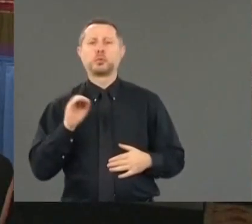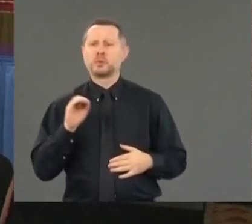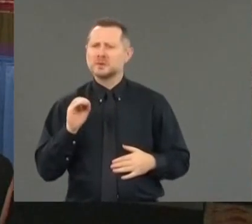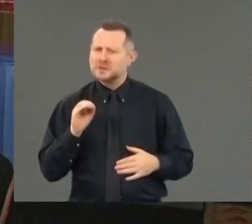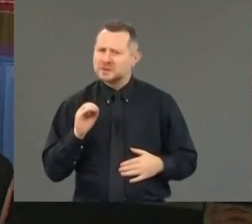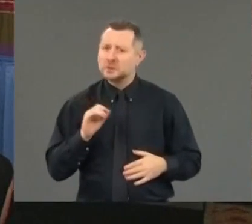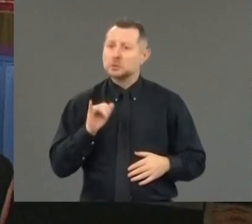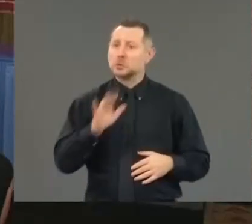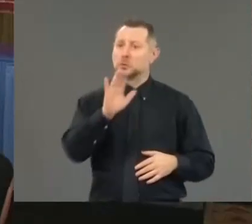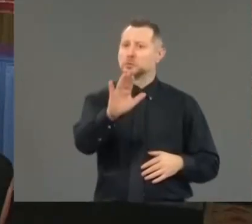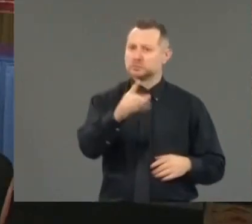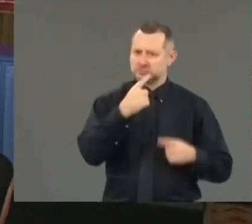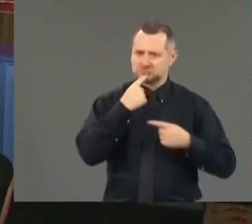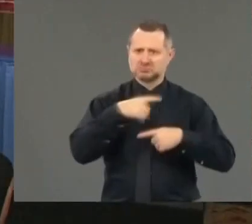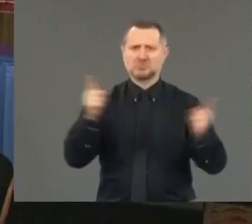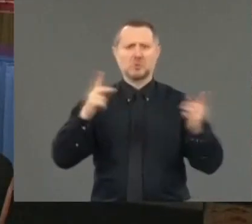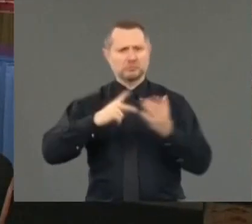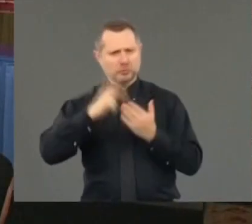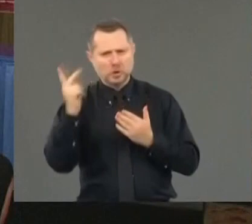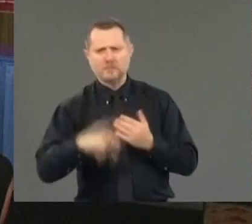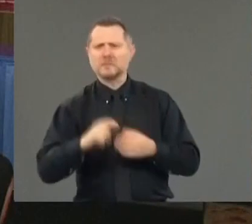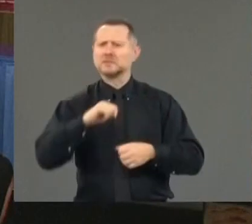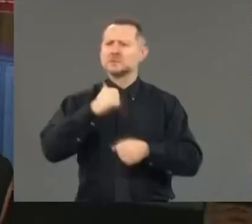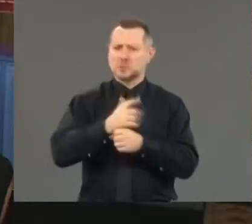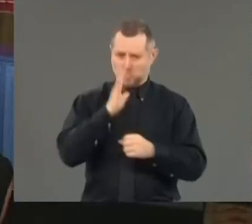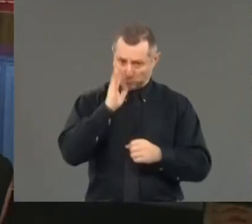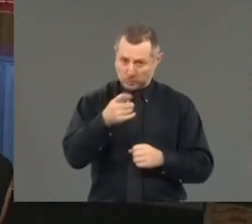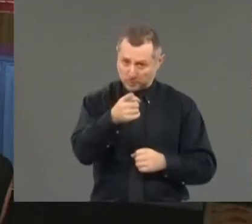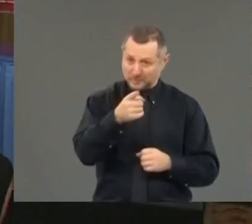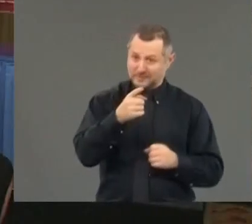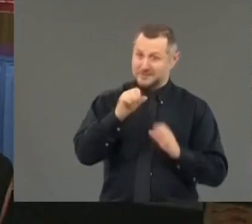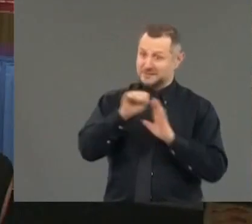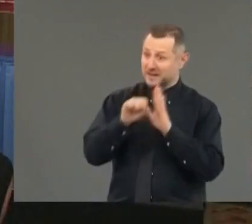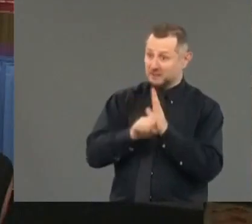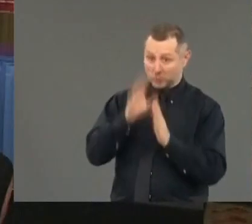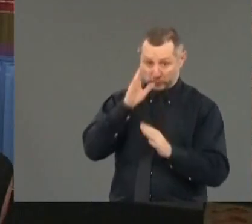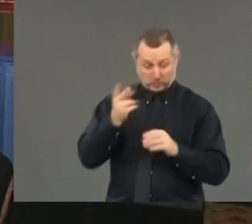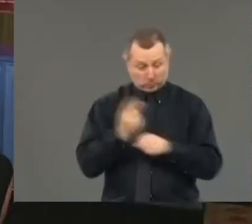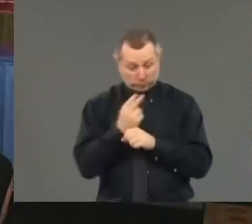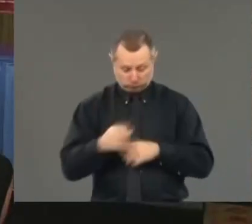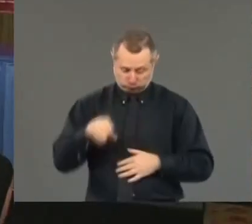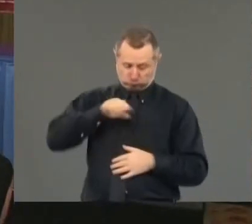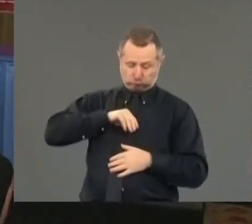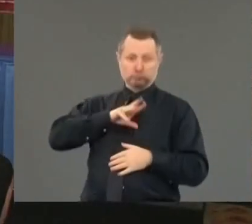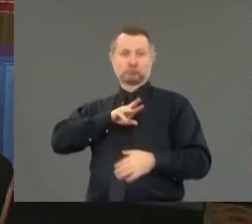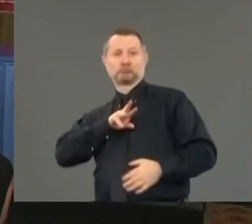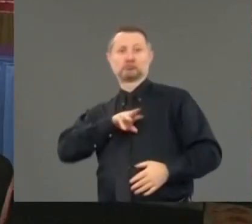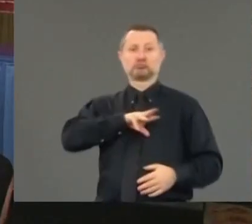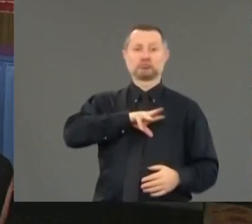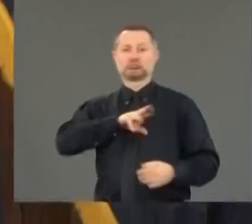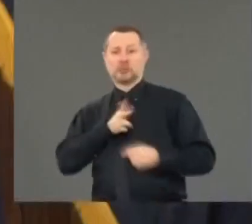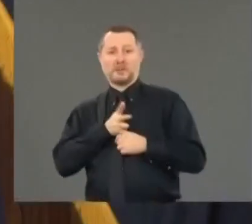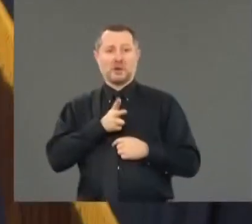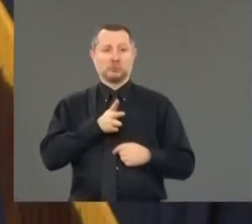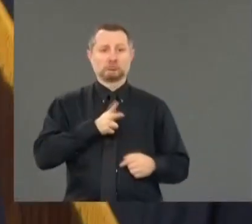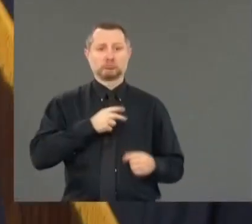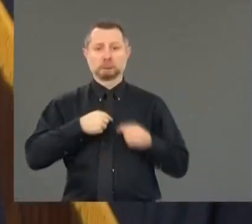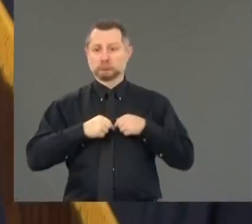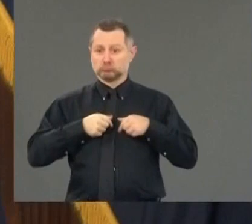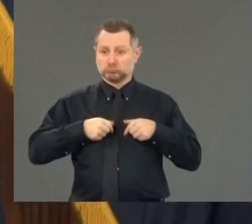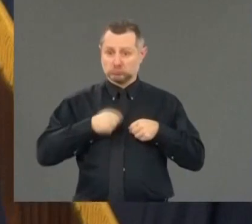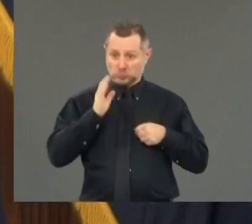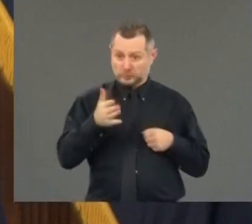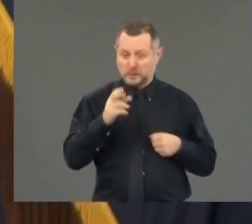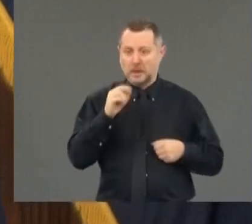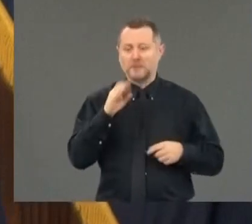announced a pilot program. Can you please give us an update on if that pilot program is now in place? Yeah, I don't